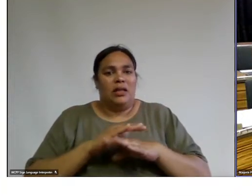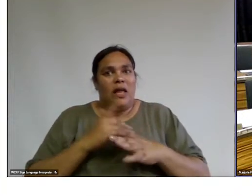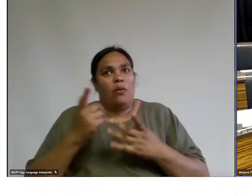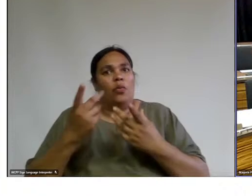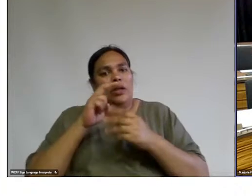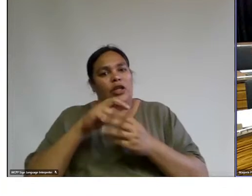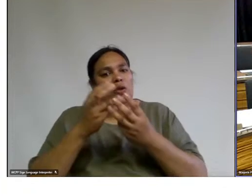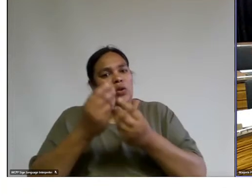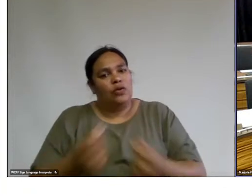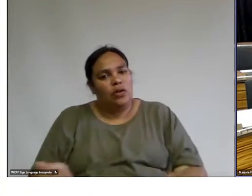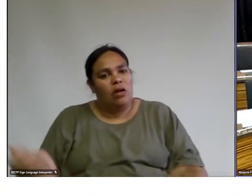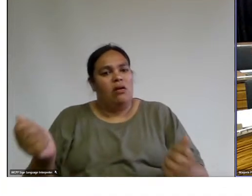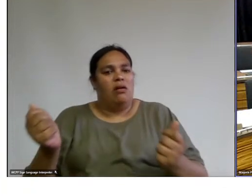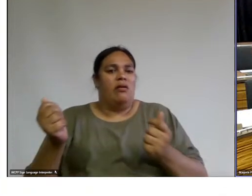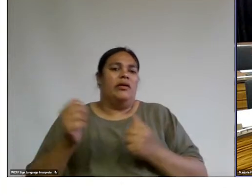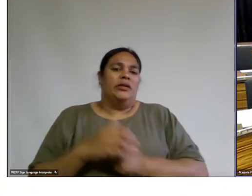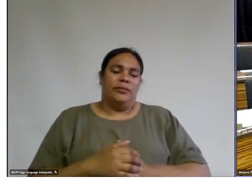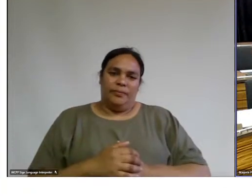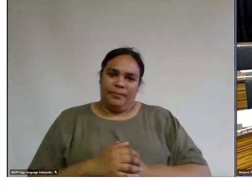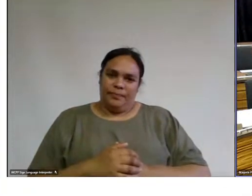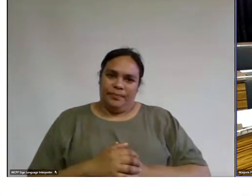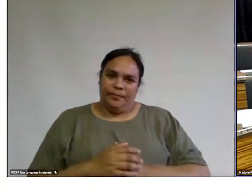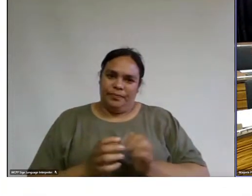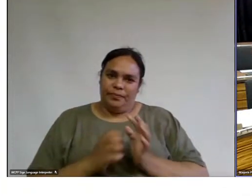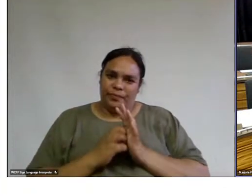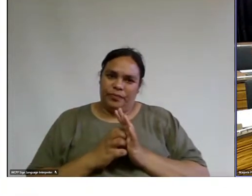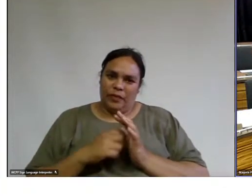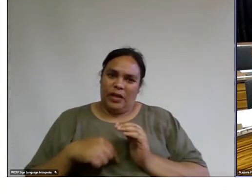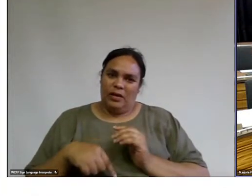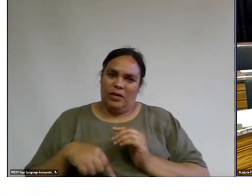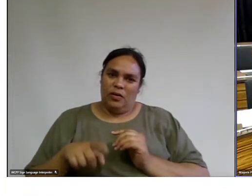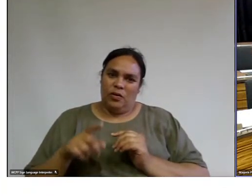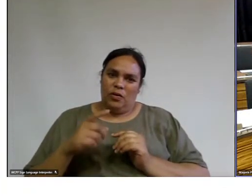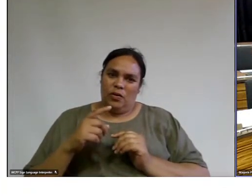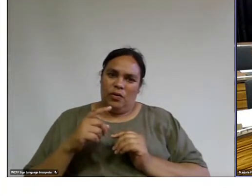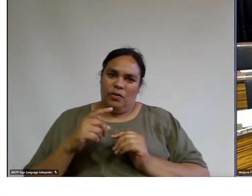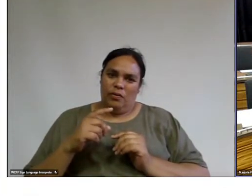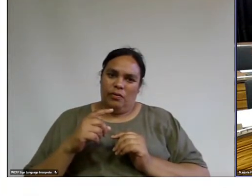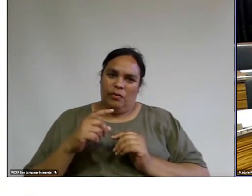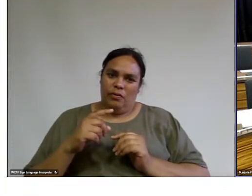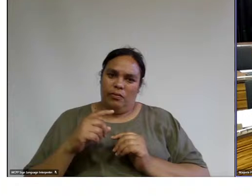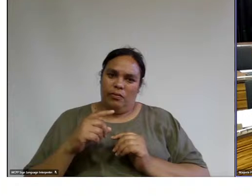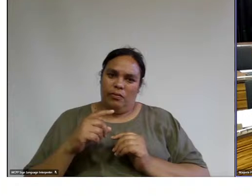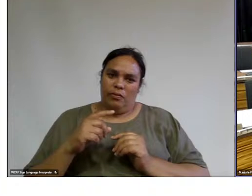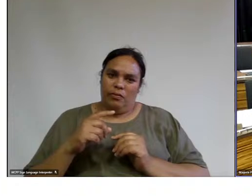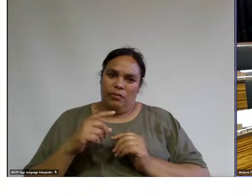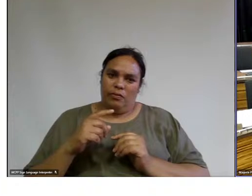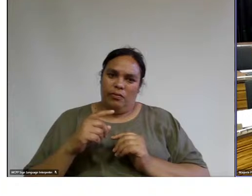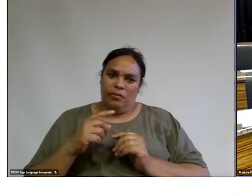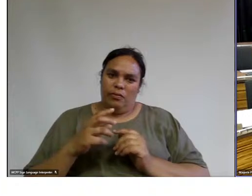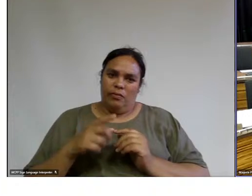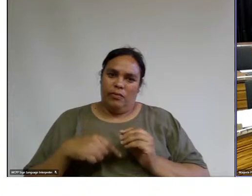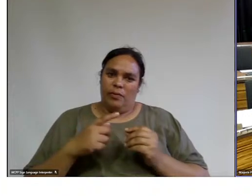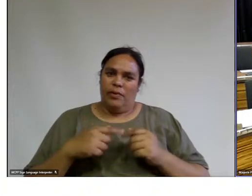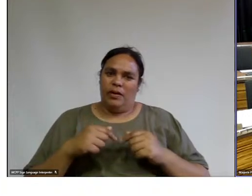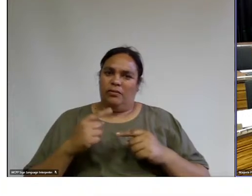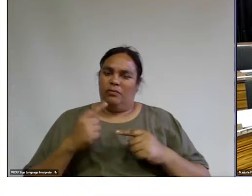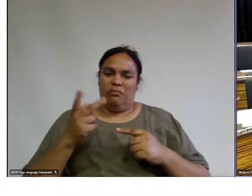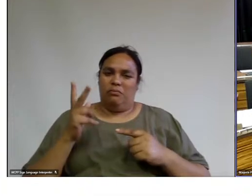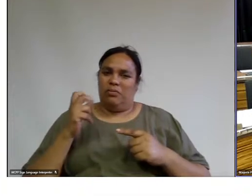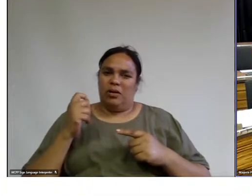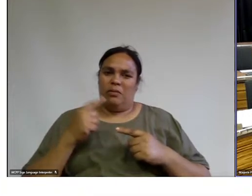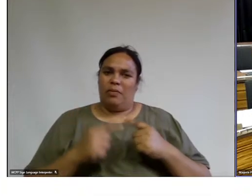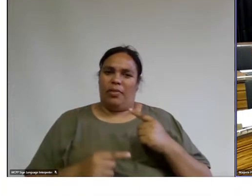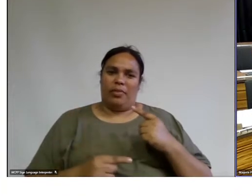And some of these, for example, in this year, I believe we got their findings on local content,